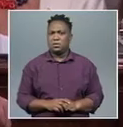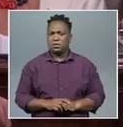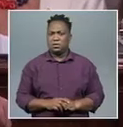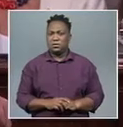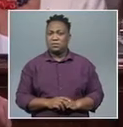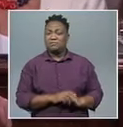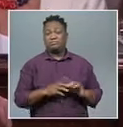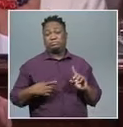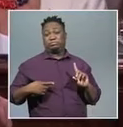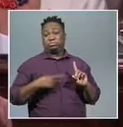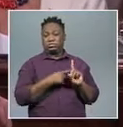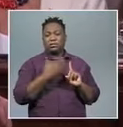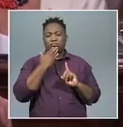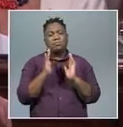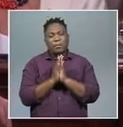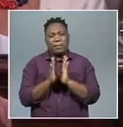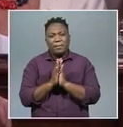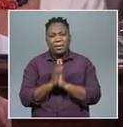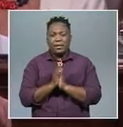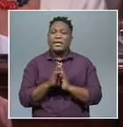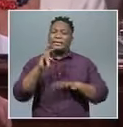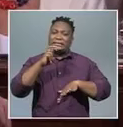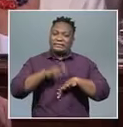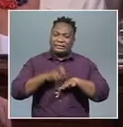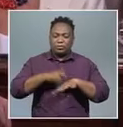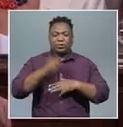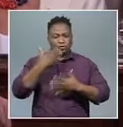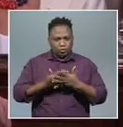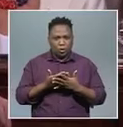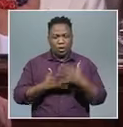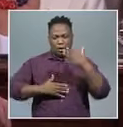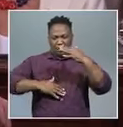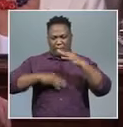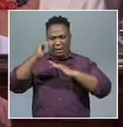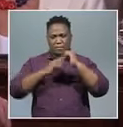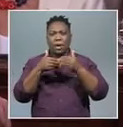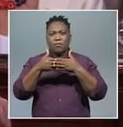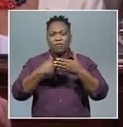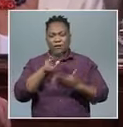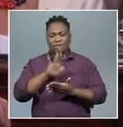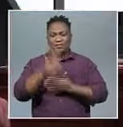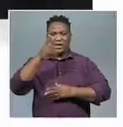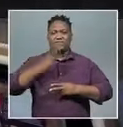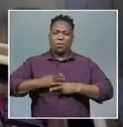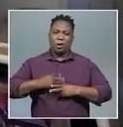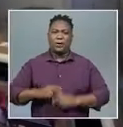has urged Democrats and Republicans to find a compromise by the 15th of February deadline.